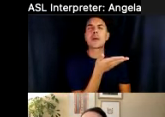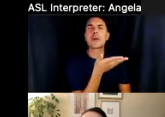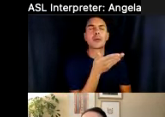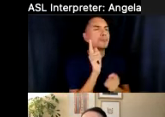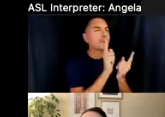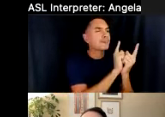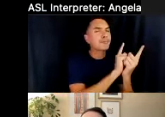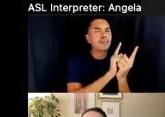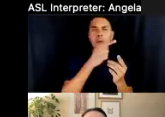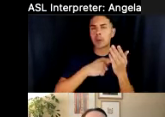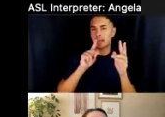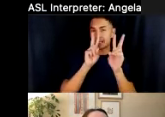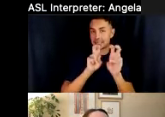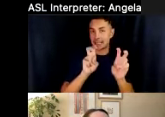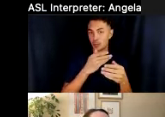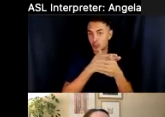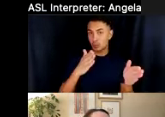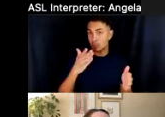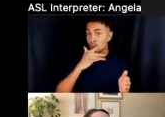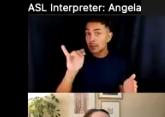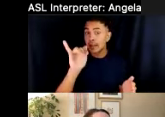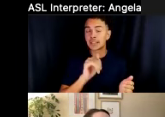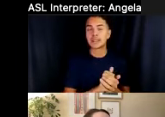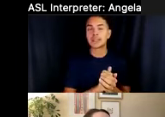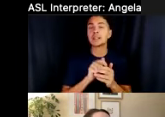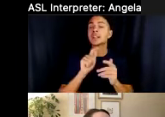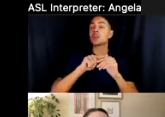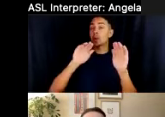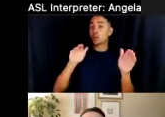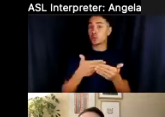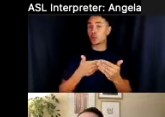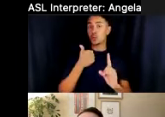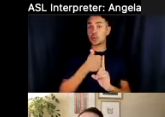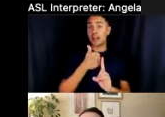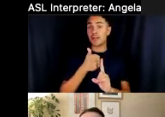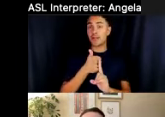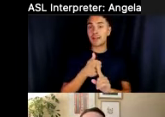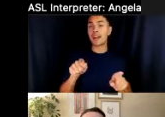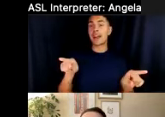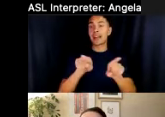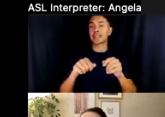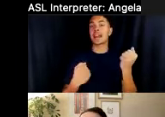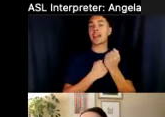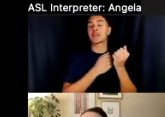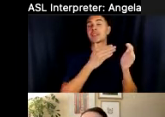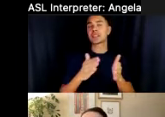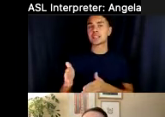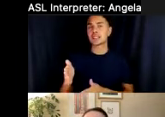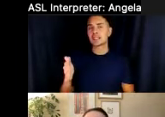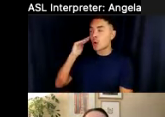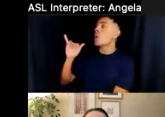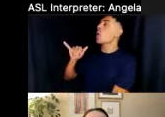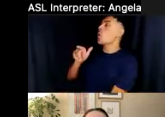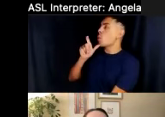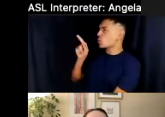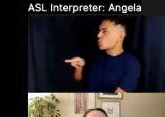an exam room looks like, to introduce yourselves, especially as advocates, so they know who you are when you show up